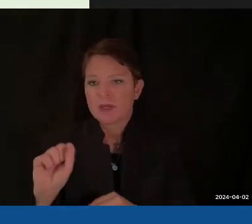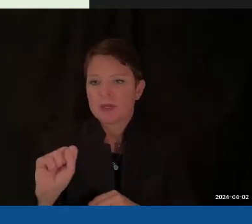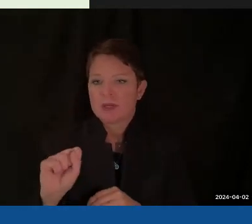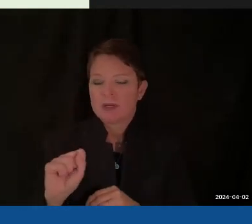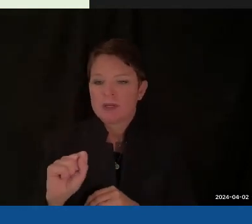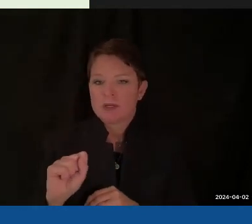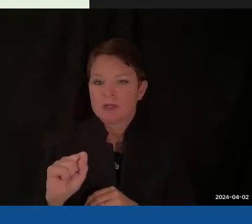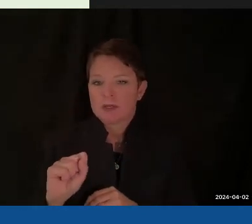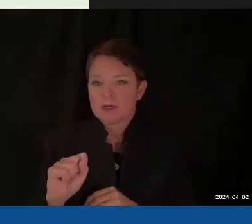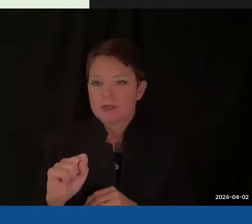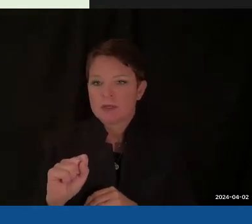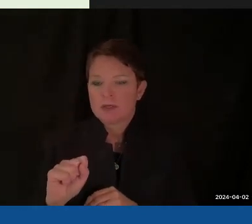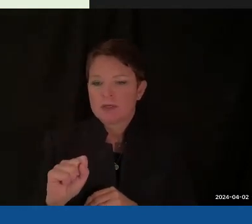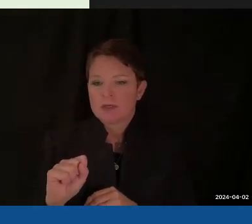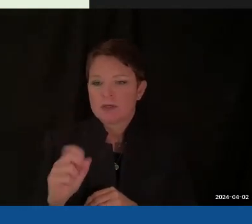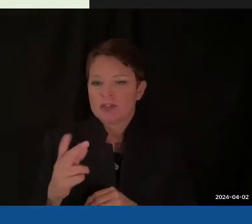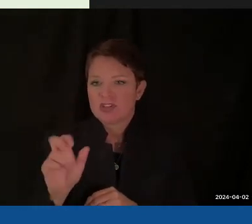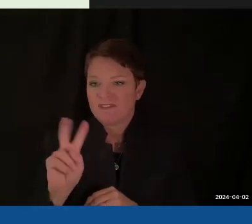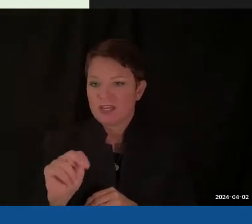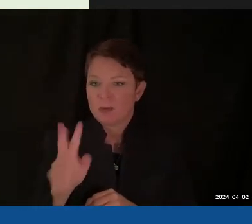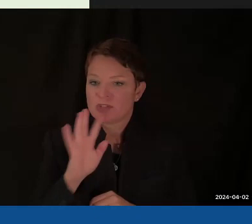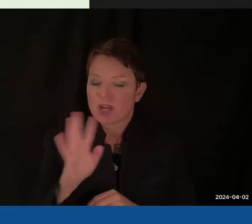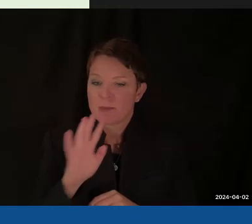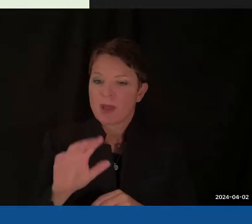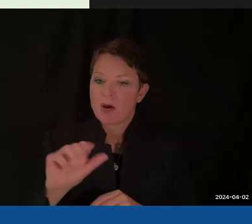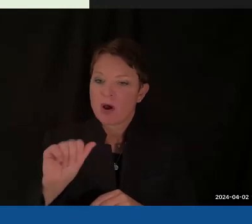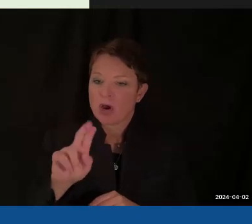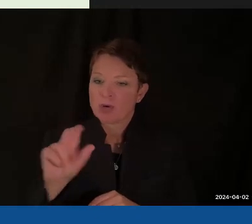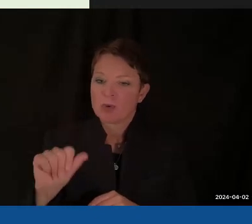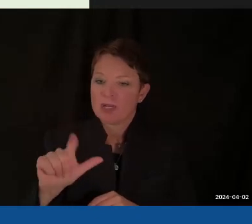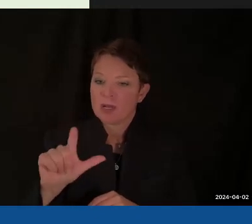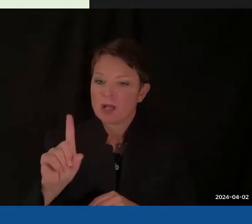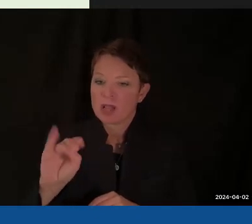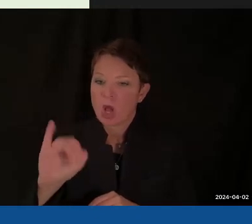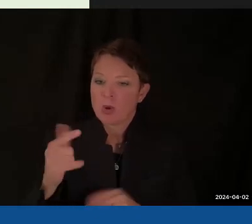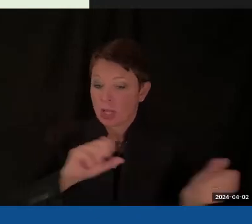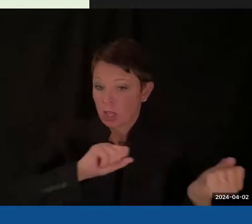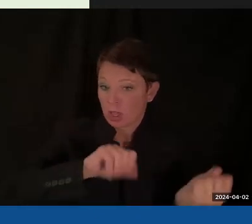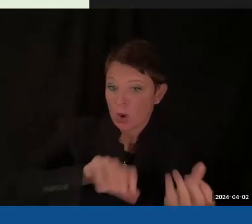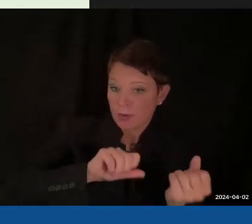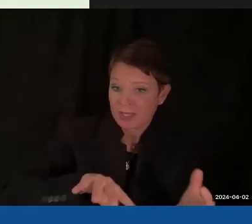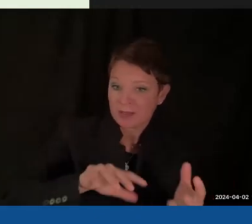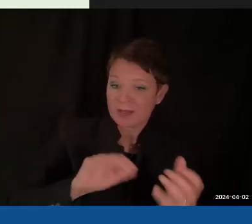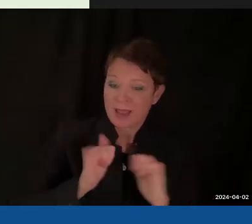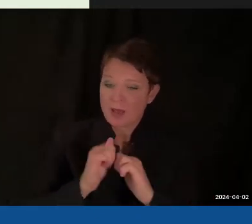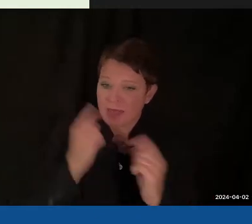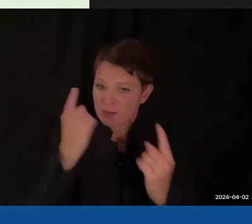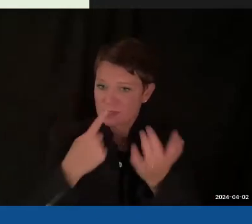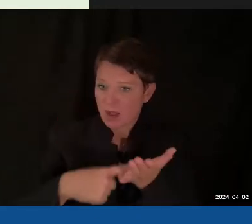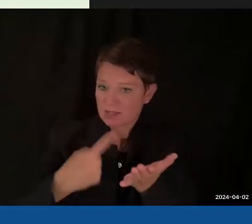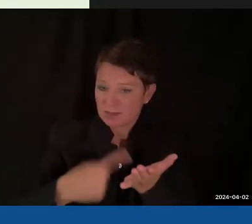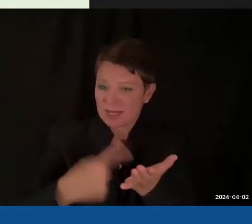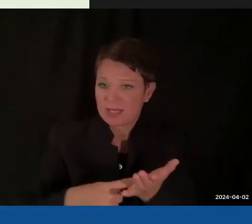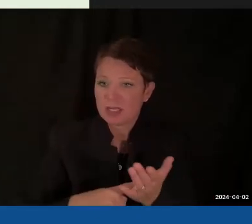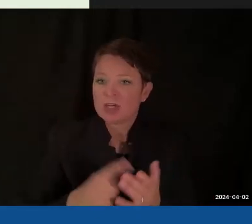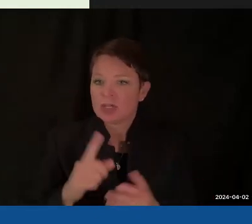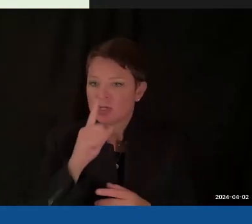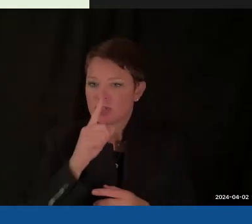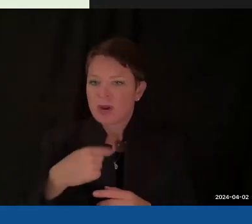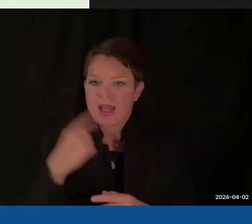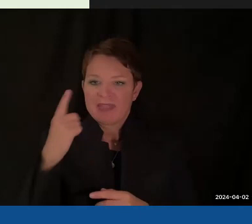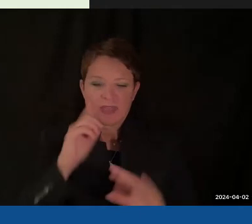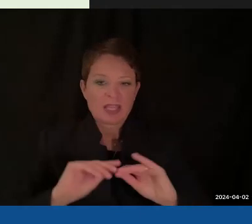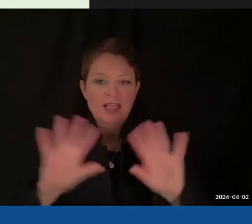Sherveen, I want to talk about the loading, arena loading and how that was contemplated. Yeah, I think there's just